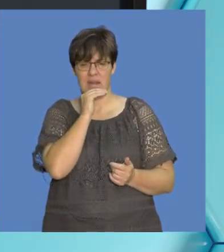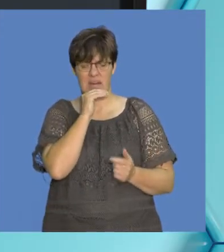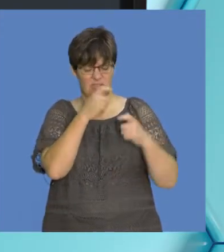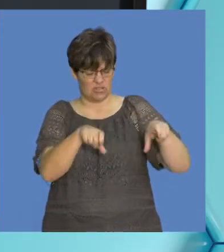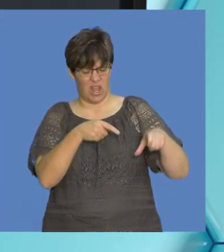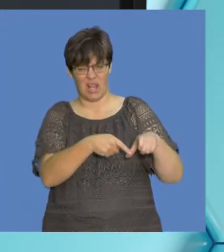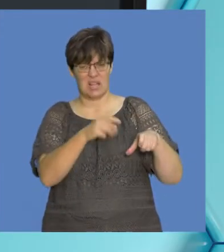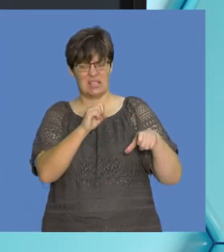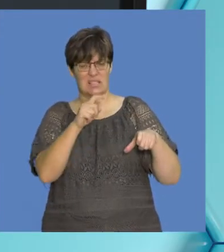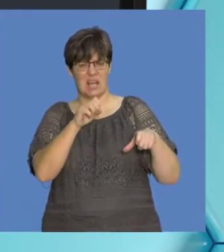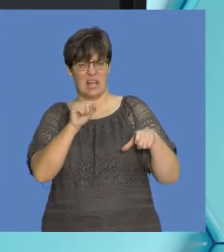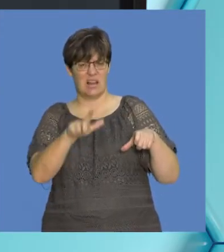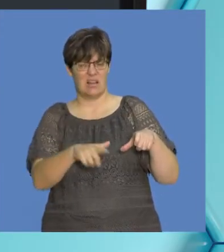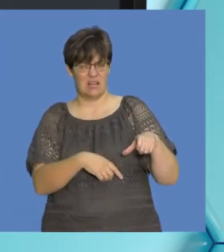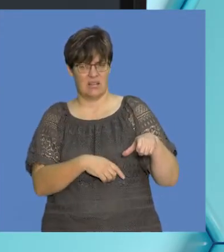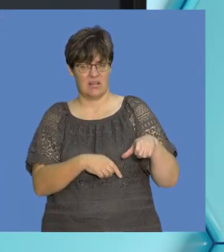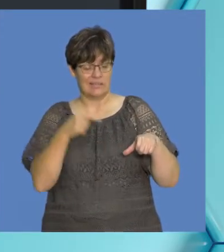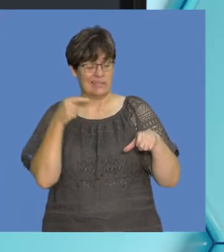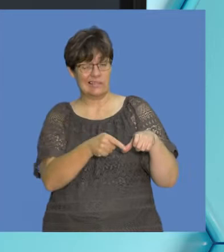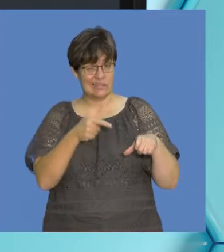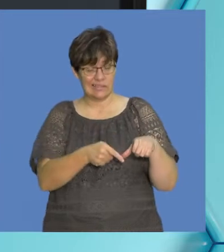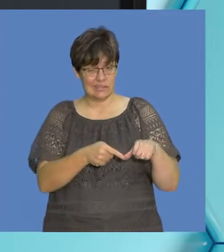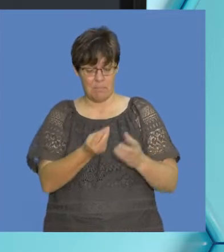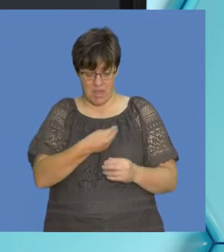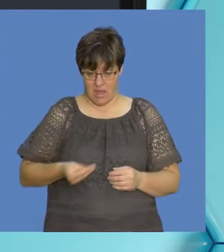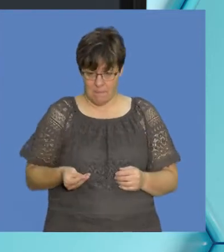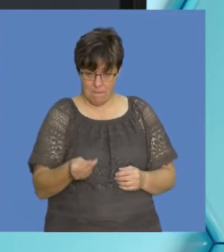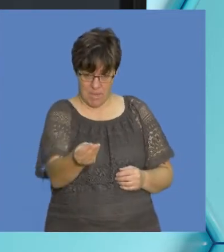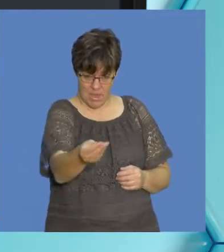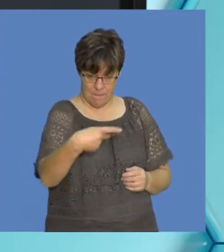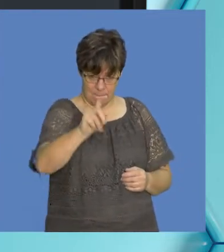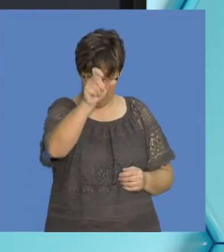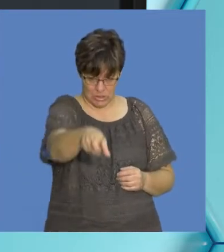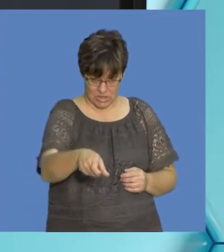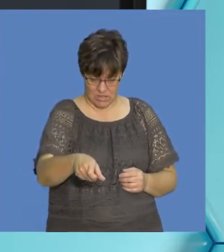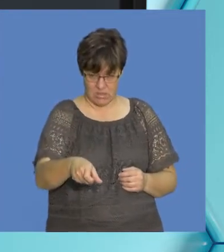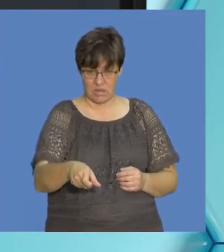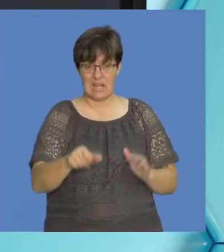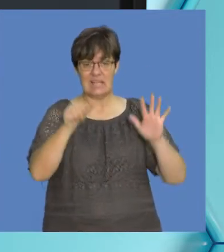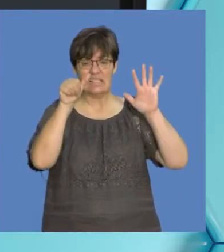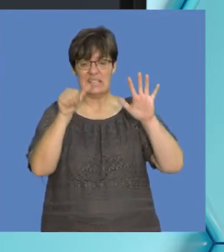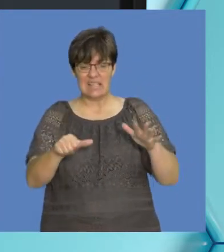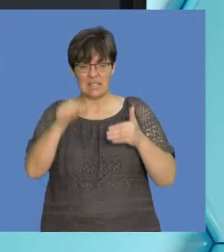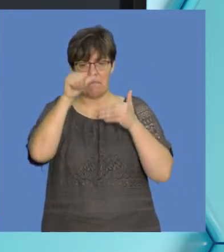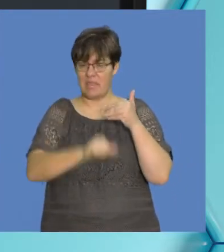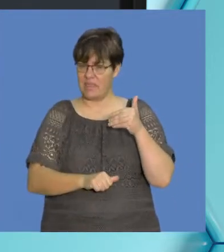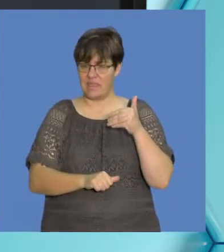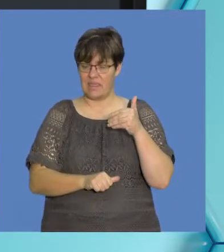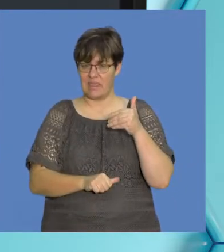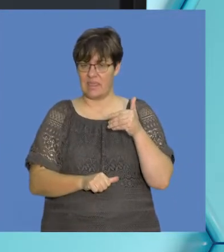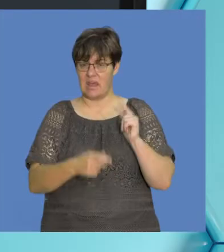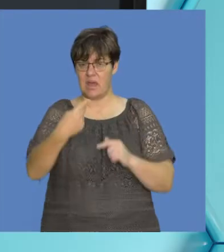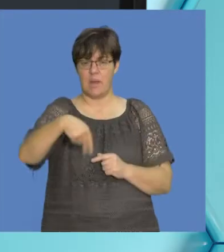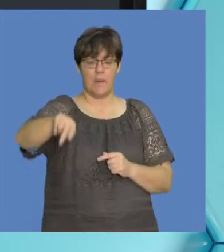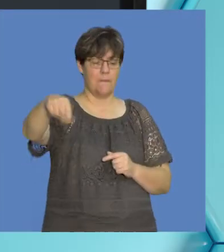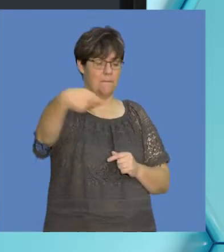check? A stale check is a check that has been issued, and for 6 consecutive months, it does